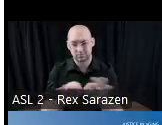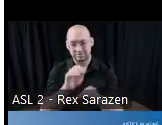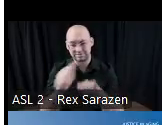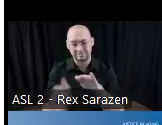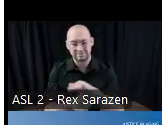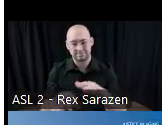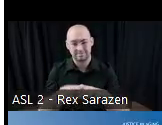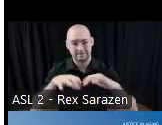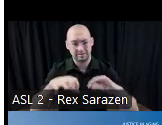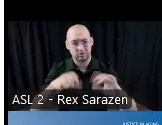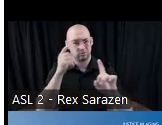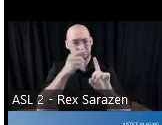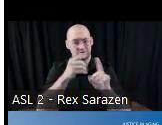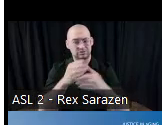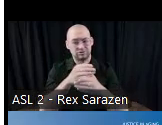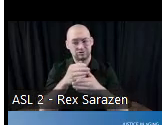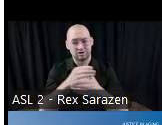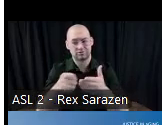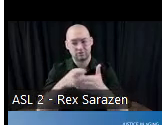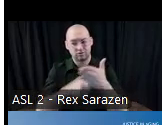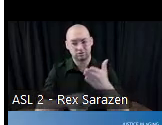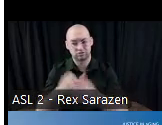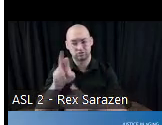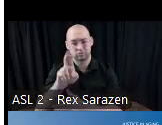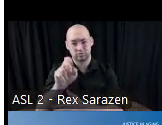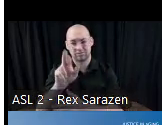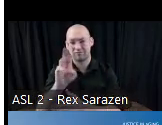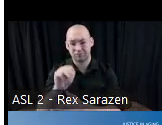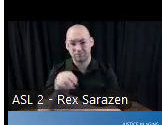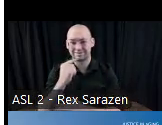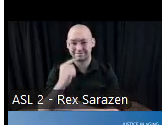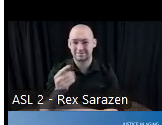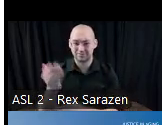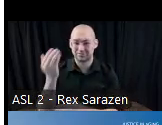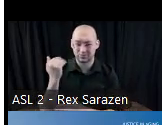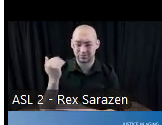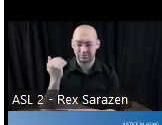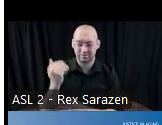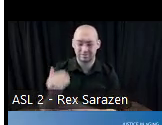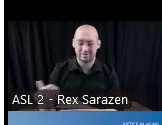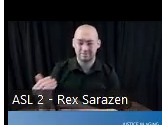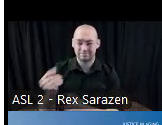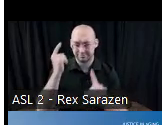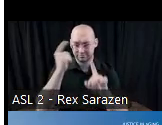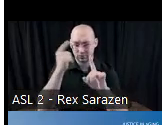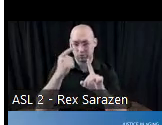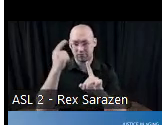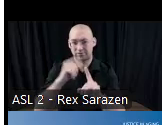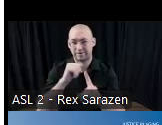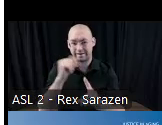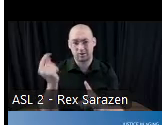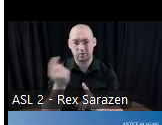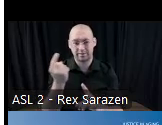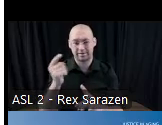priorities. One is share of cost reform, which, as has been mentioned before, is a priority for not only the